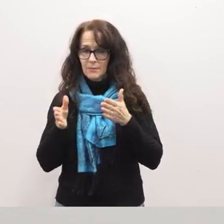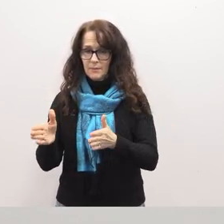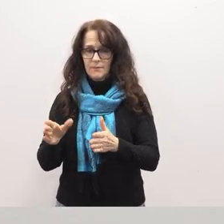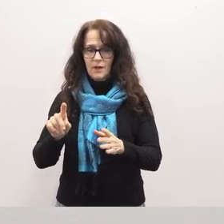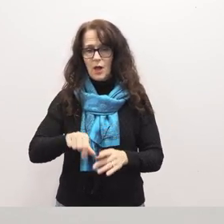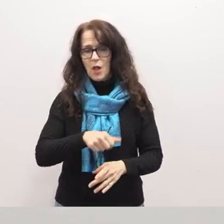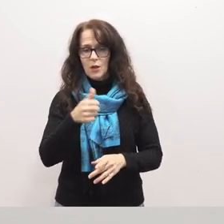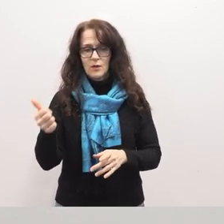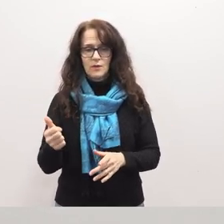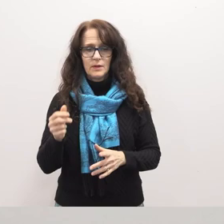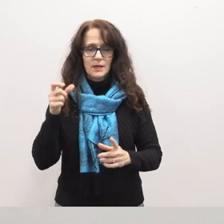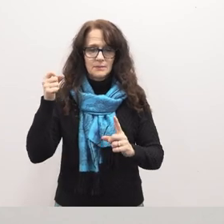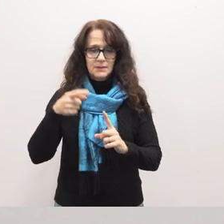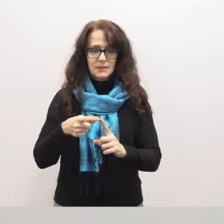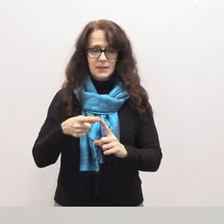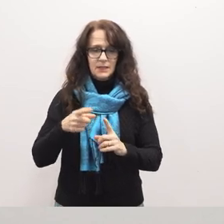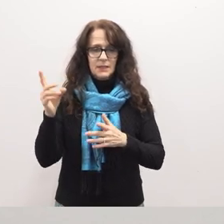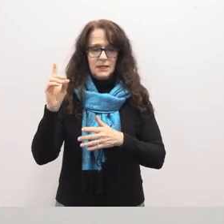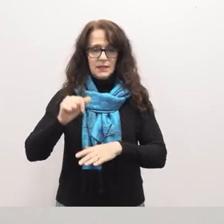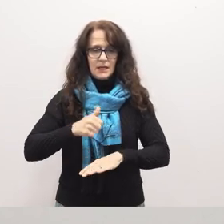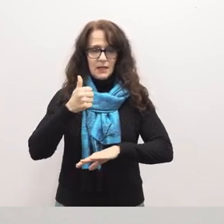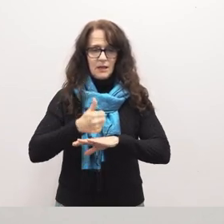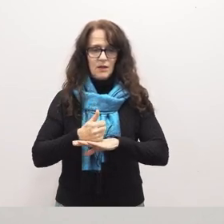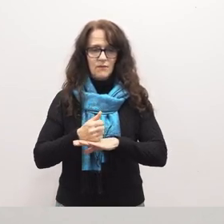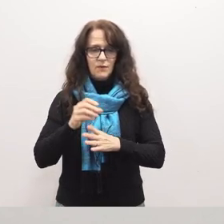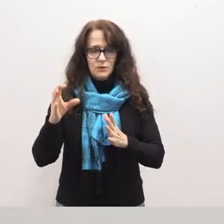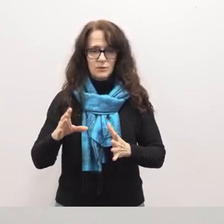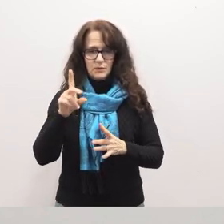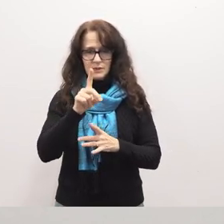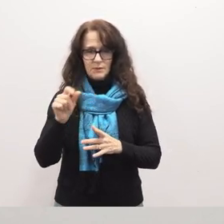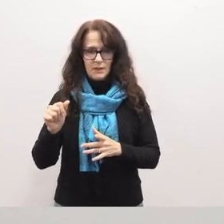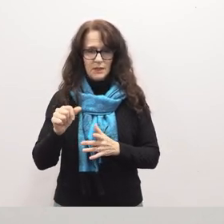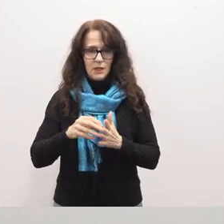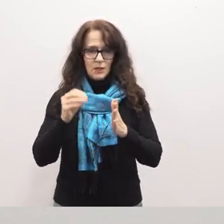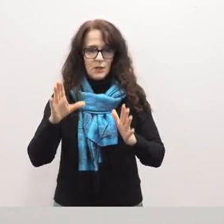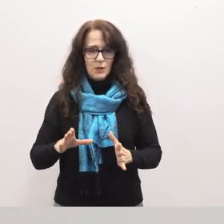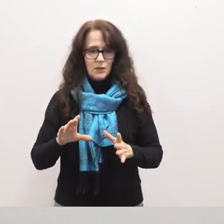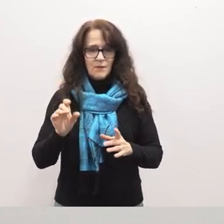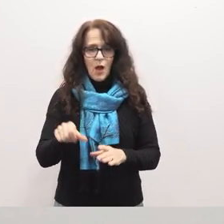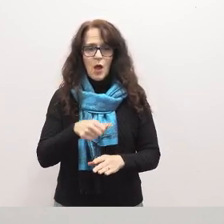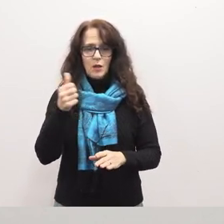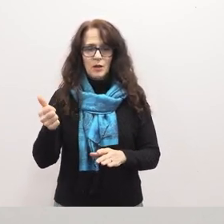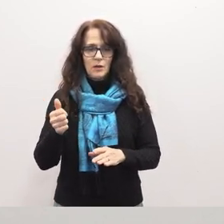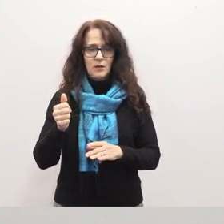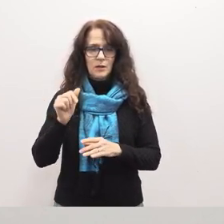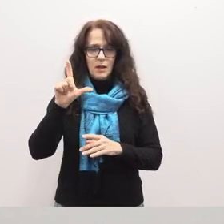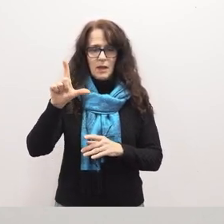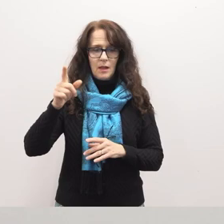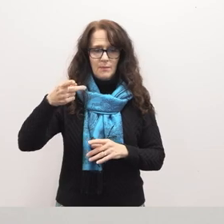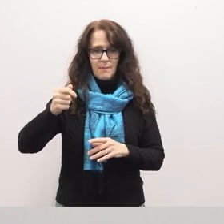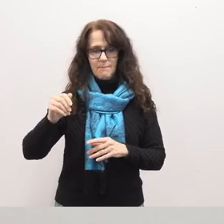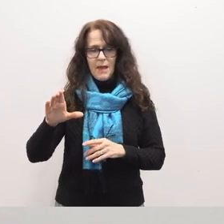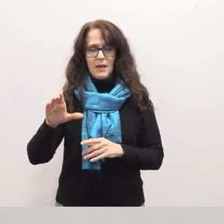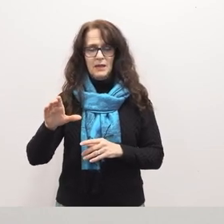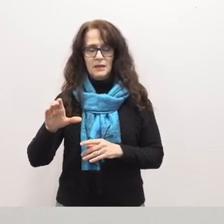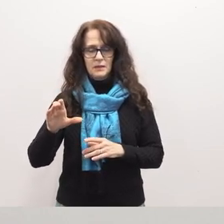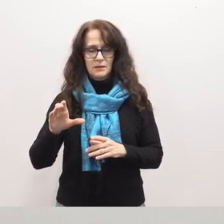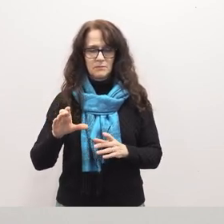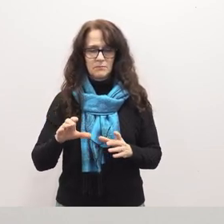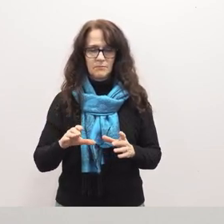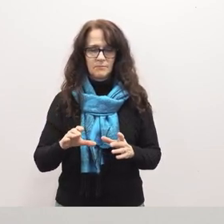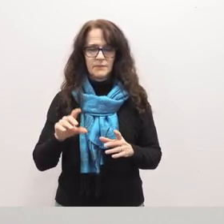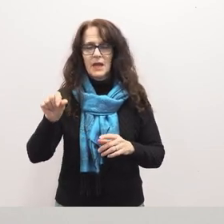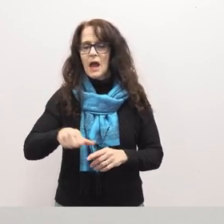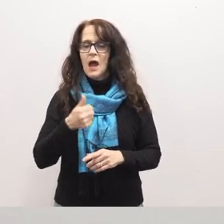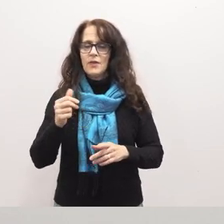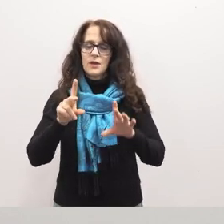specifically designed for students with disabilities. It looks at students that take the alternative LPAC and then other